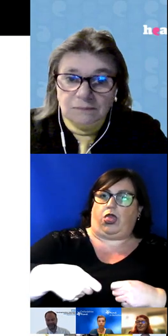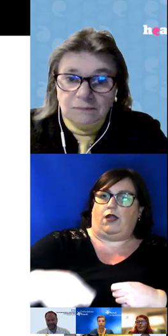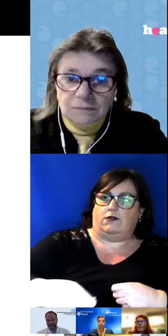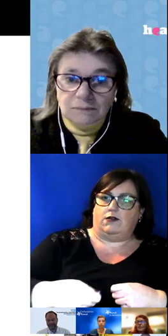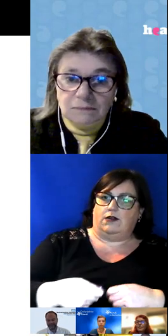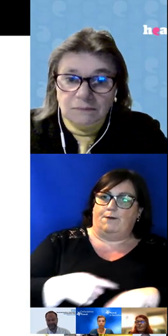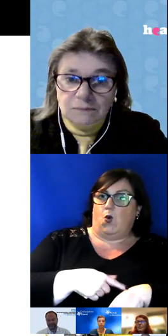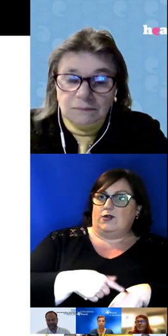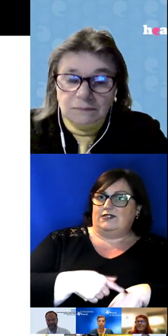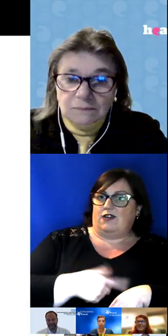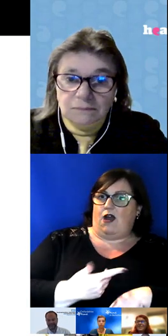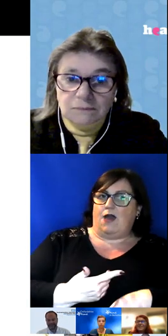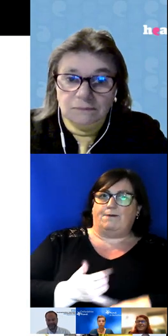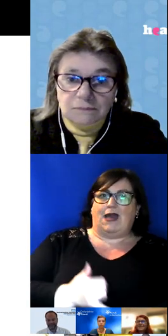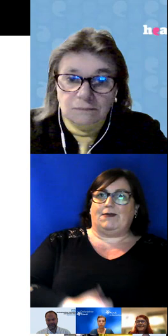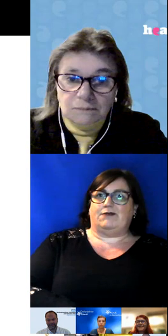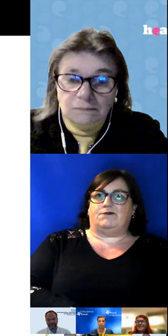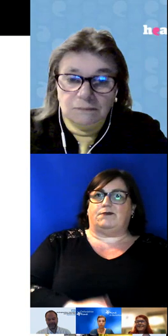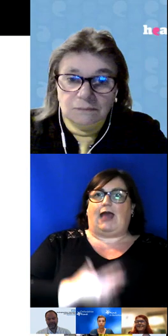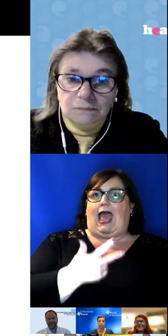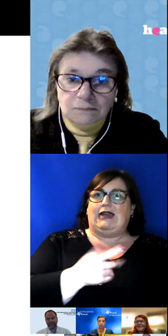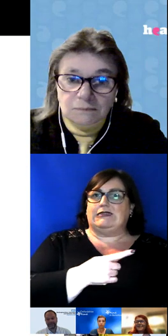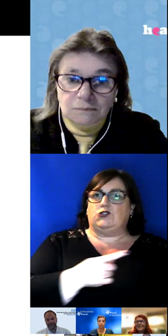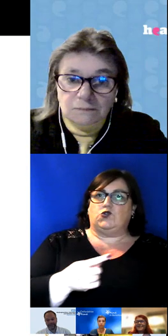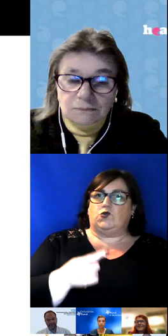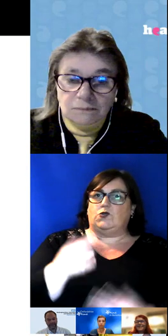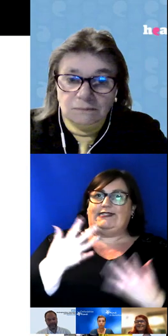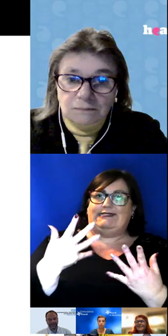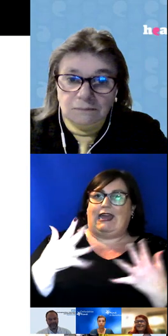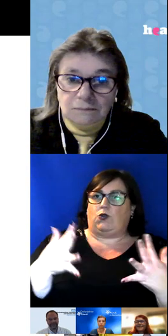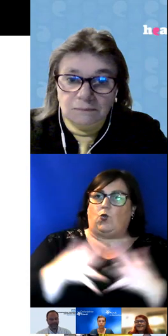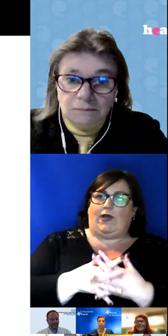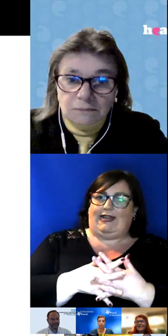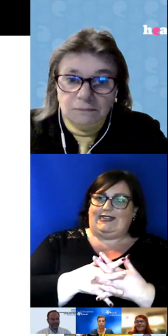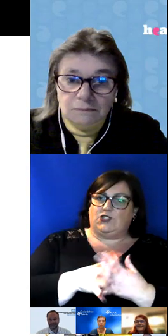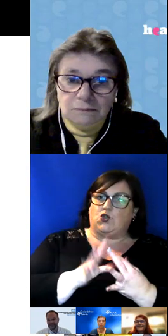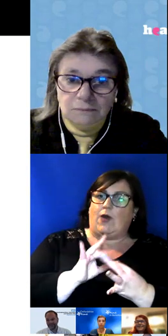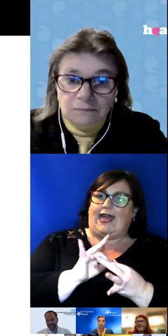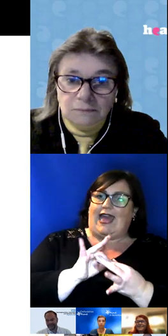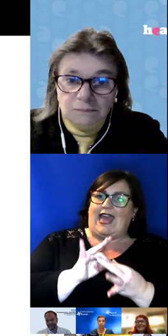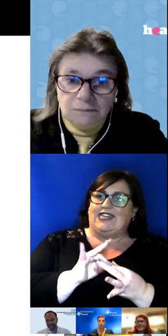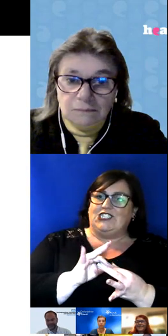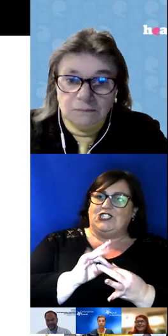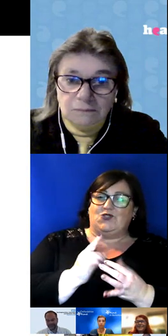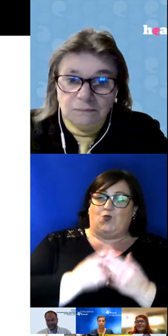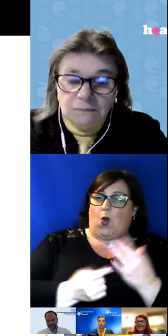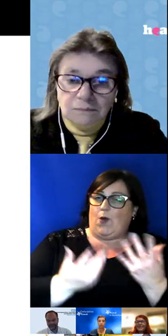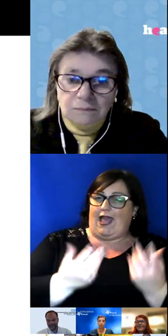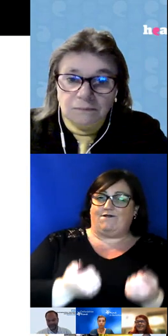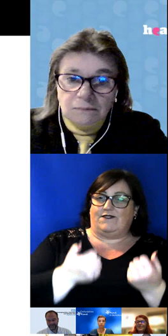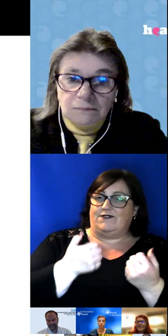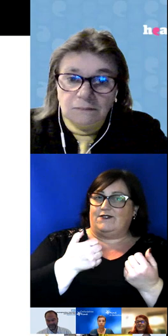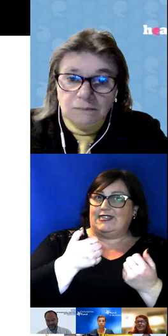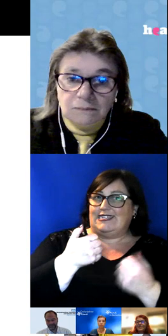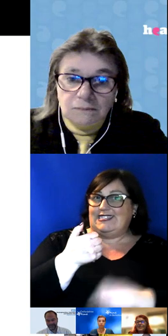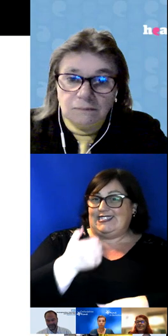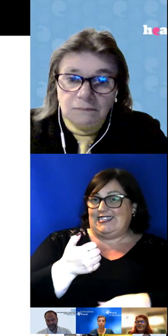if we'd had what, you know, 8 to 10 weeks to engage in this process rather than just the 6 which we've got.